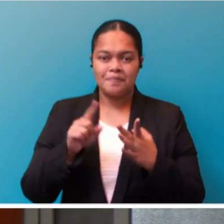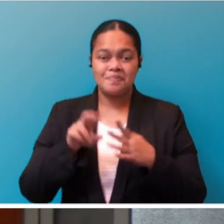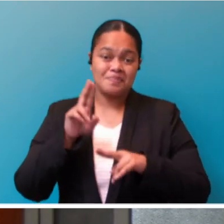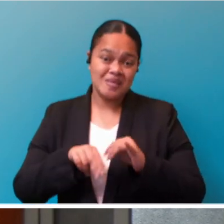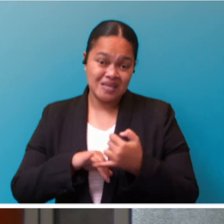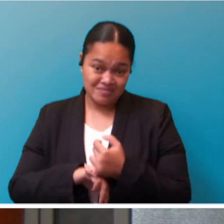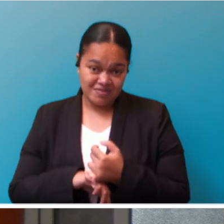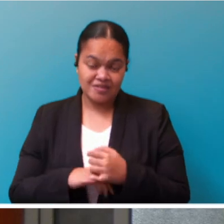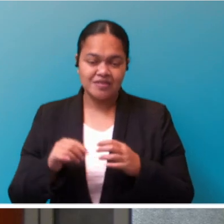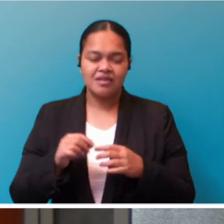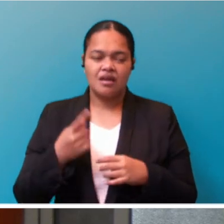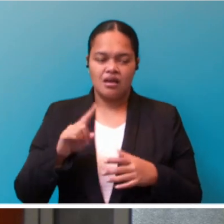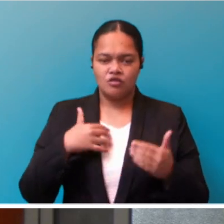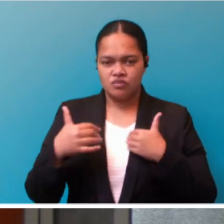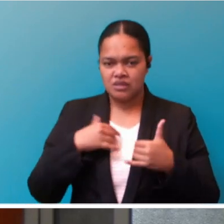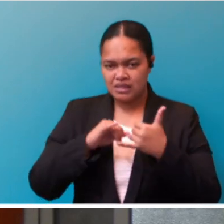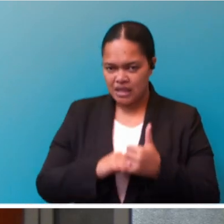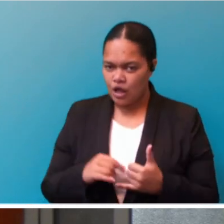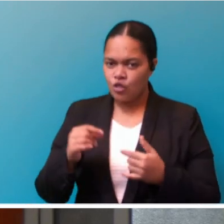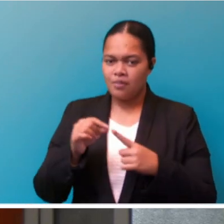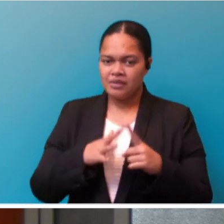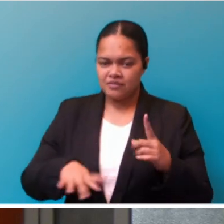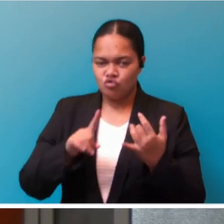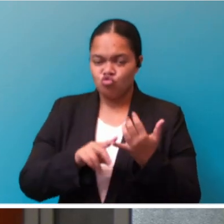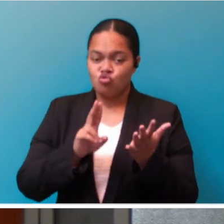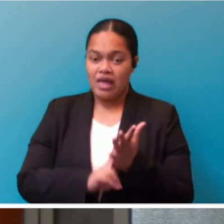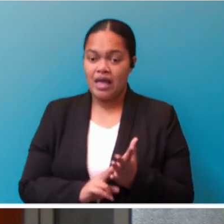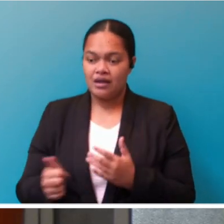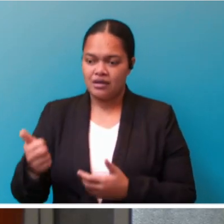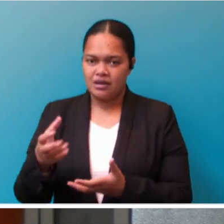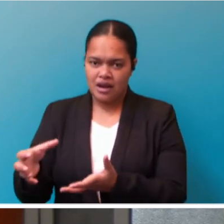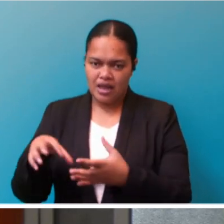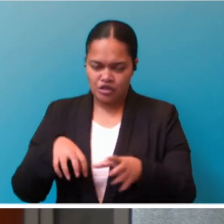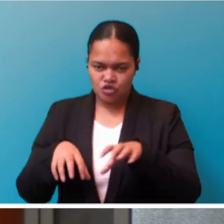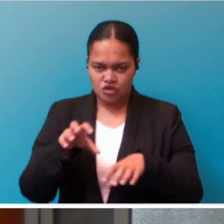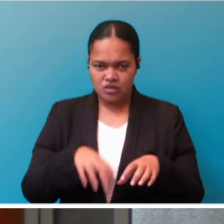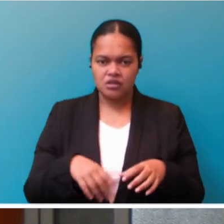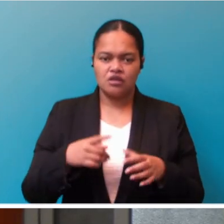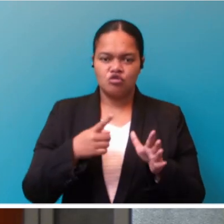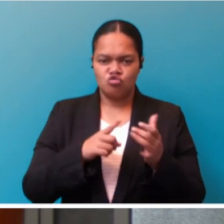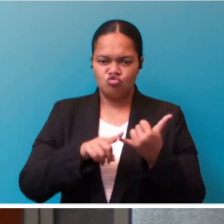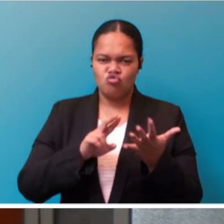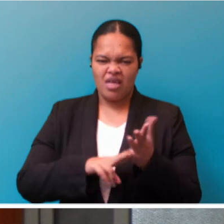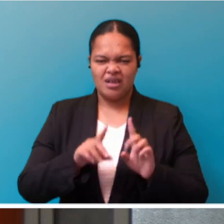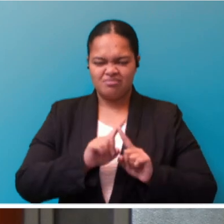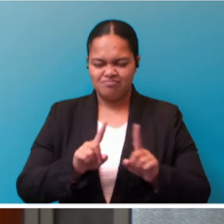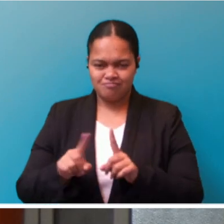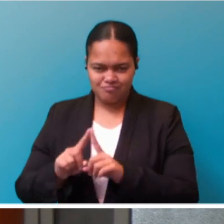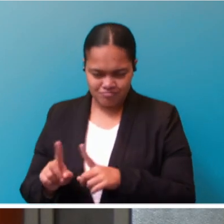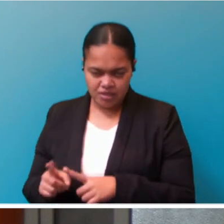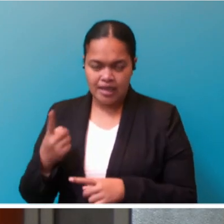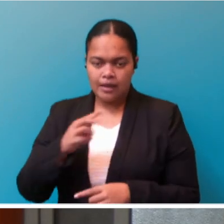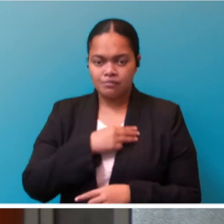Secretariat, University of the South Pacific, the UN agencies through UN Women, UN OCHA, and UNDP, and the